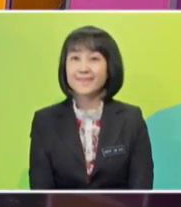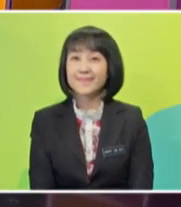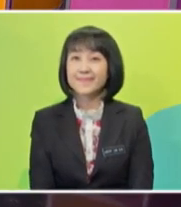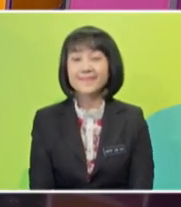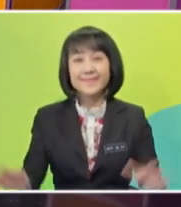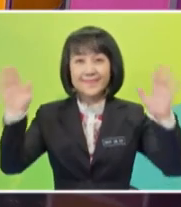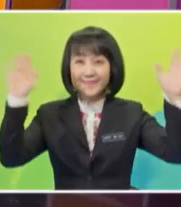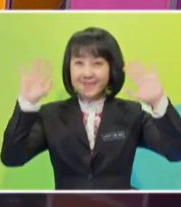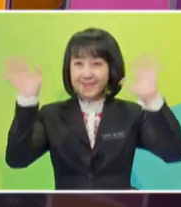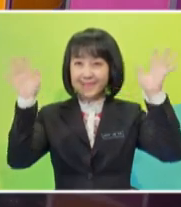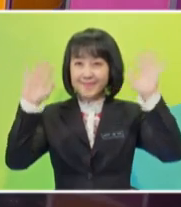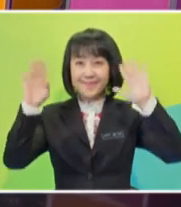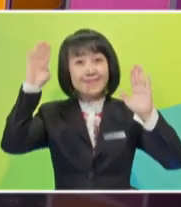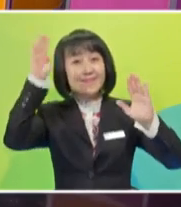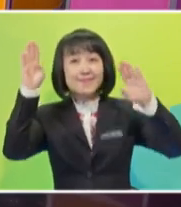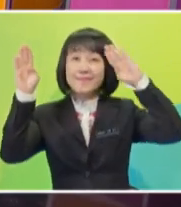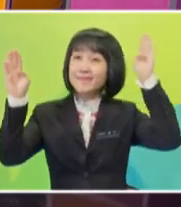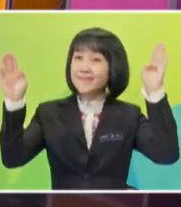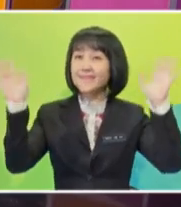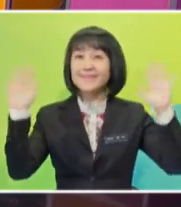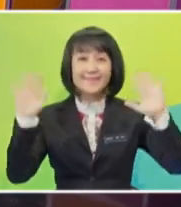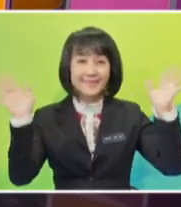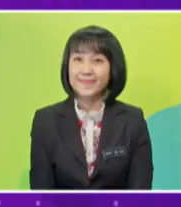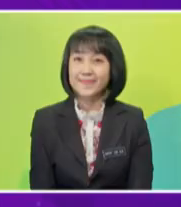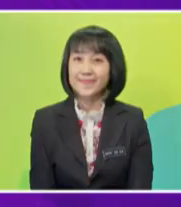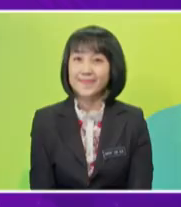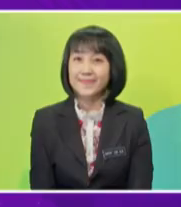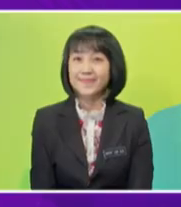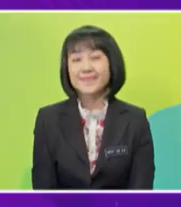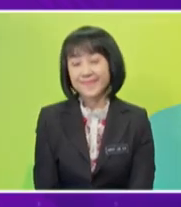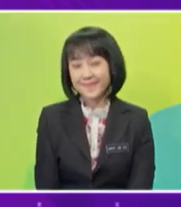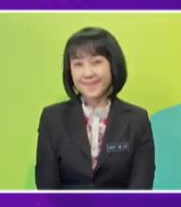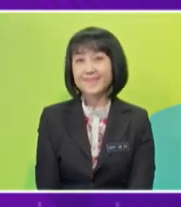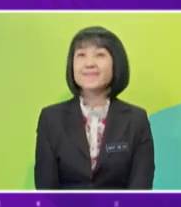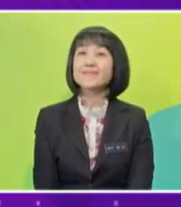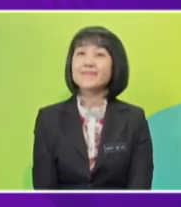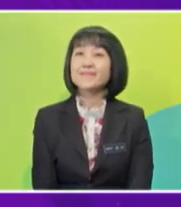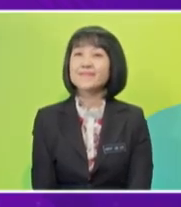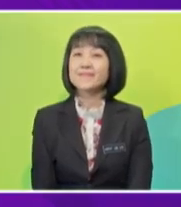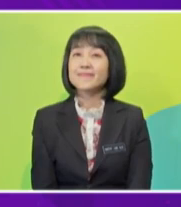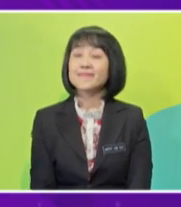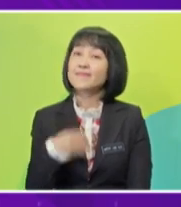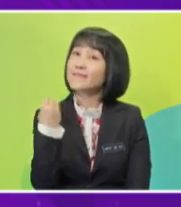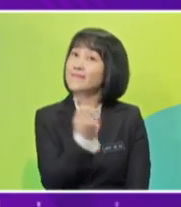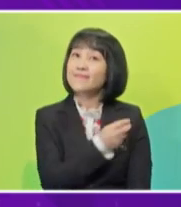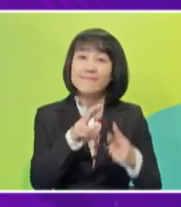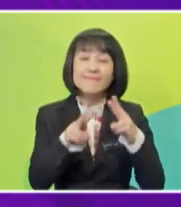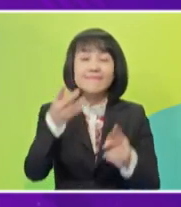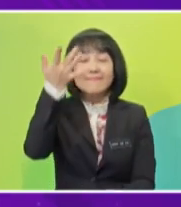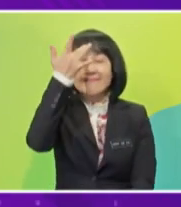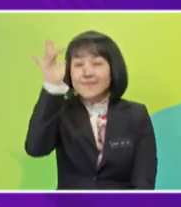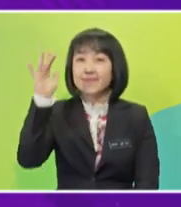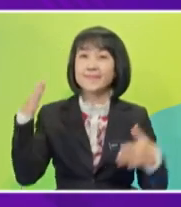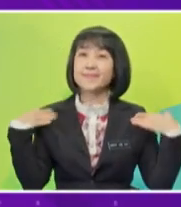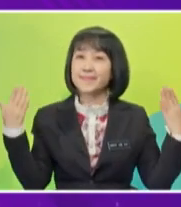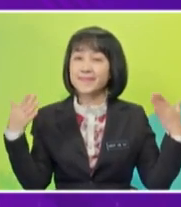Hi everyone! Hello! There we go, our very bright and happy faces